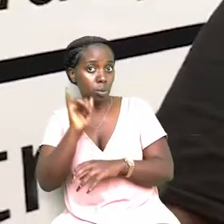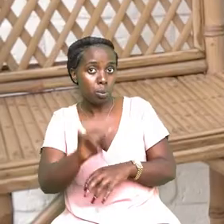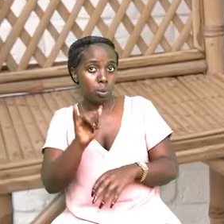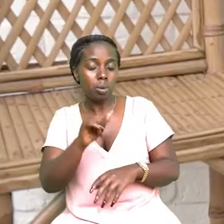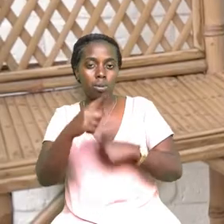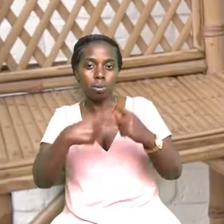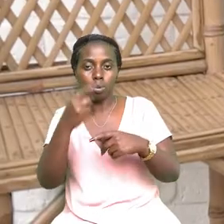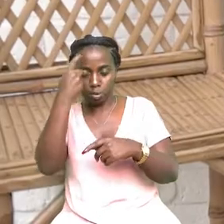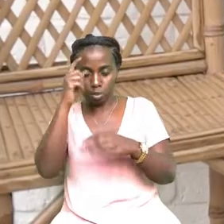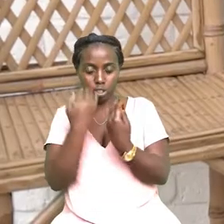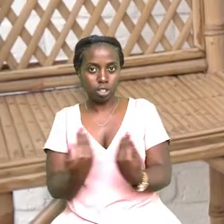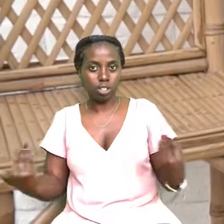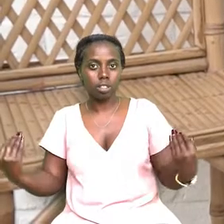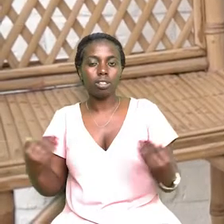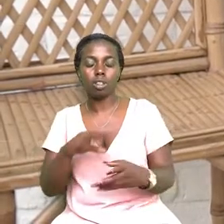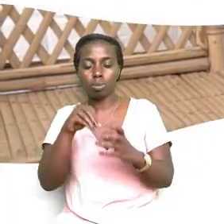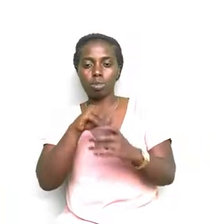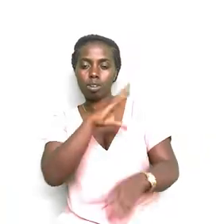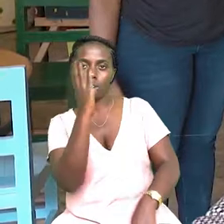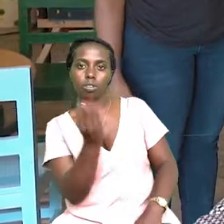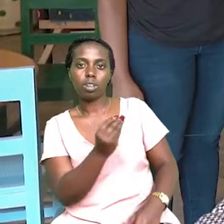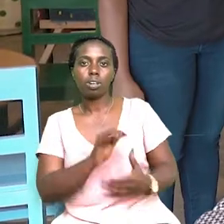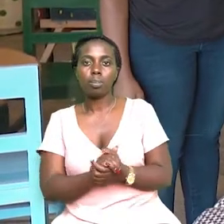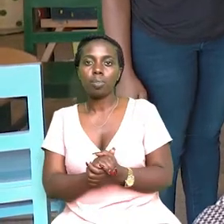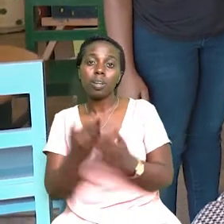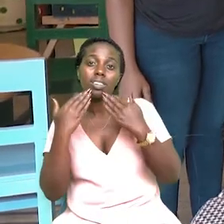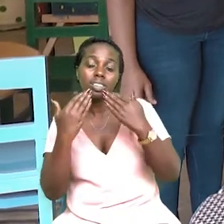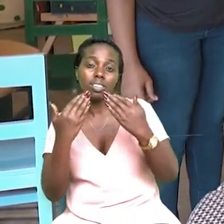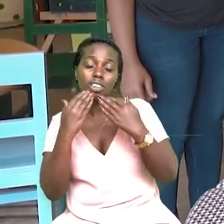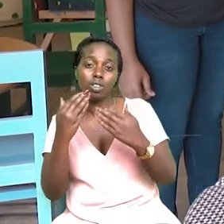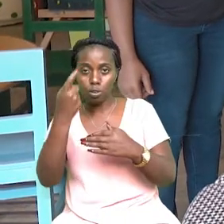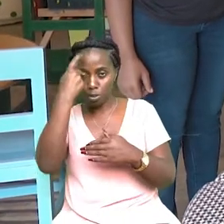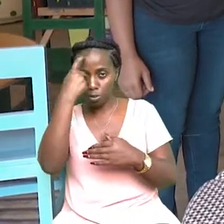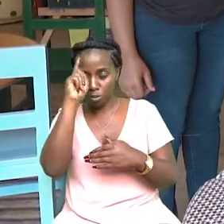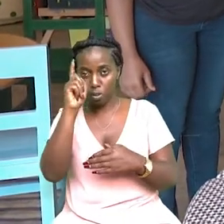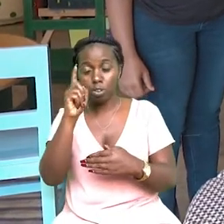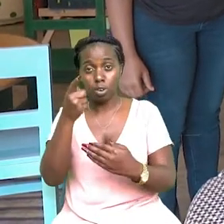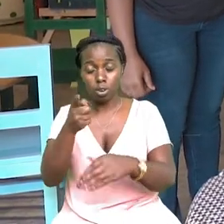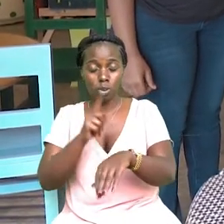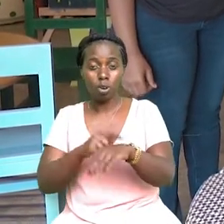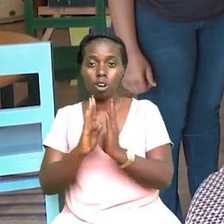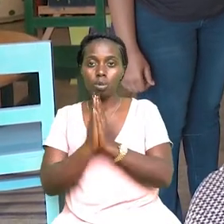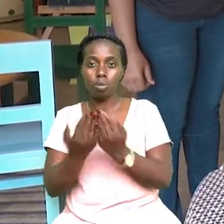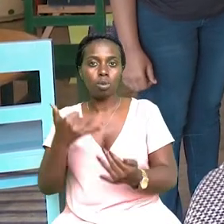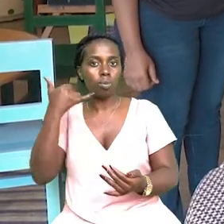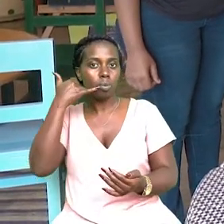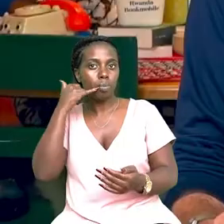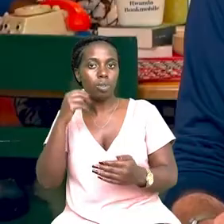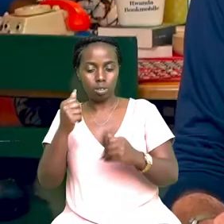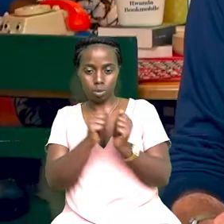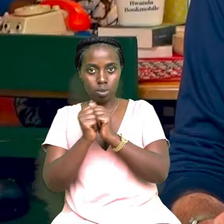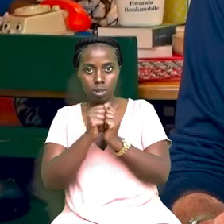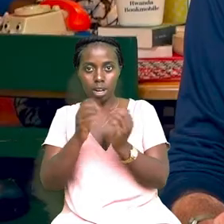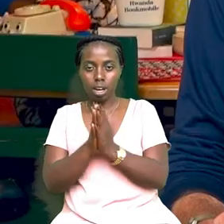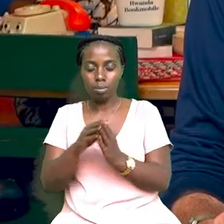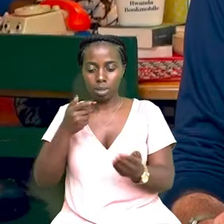reach of children for children in Africa. Thank you for touring the Rwanda Bookmobile. I'm Shannon, and together with my